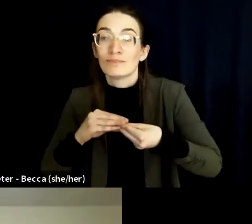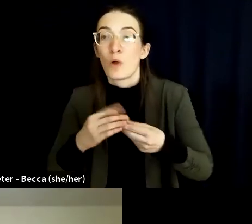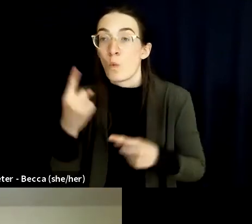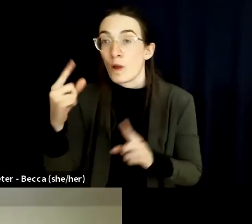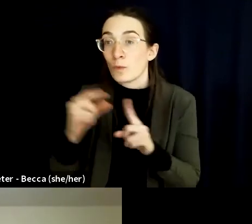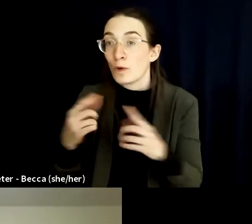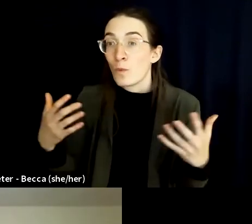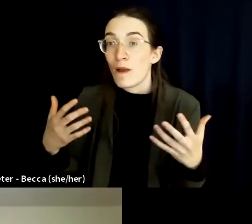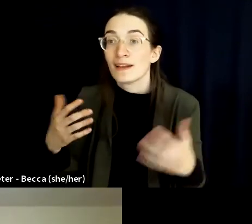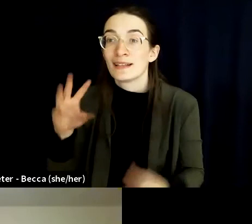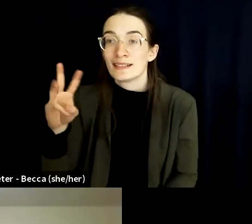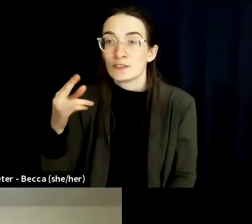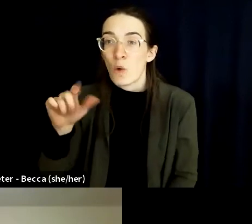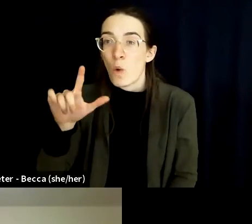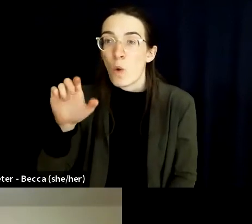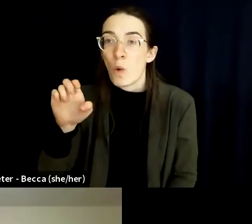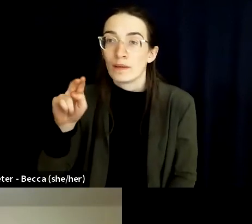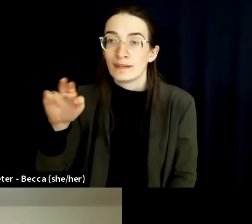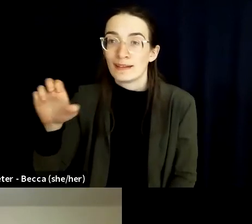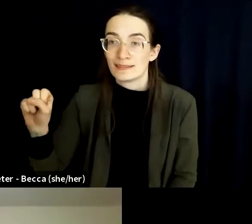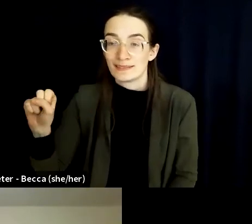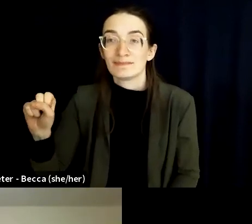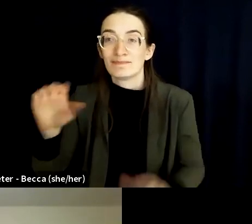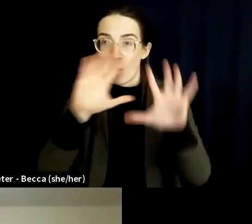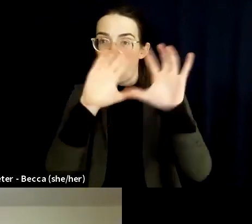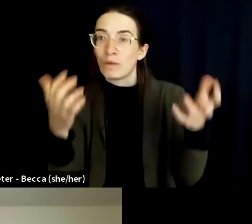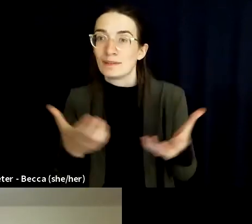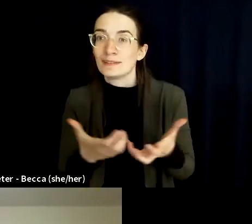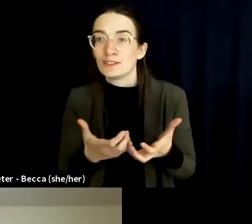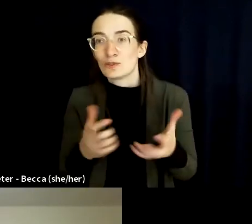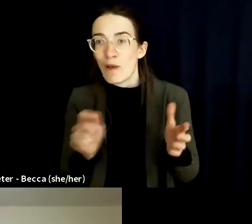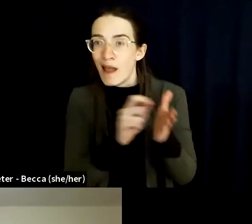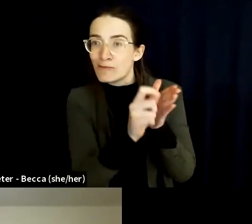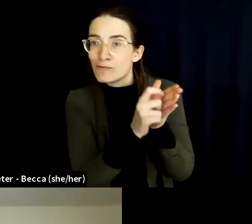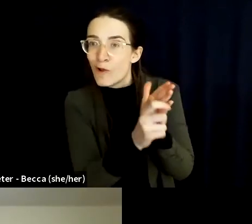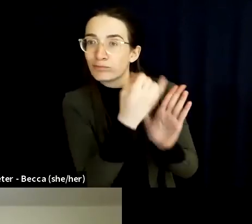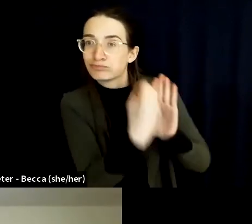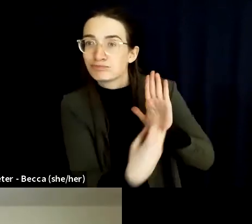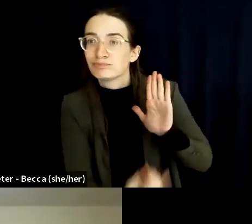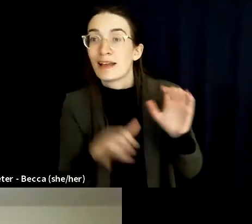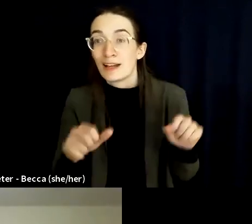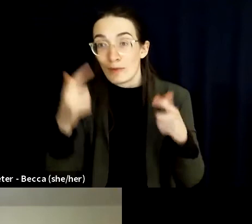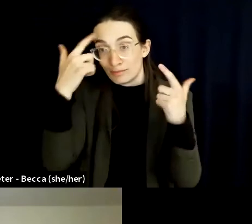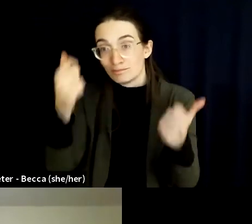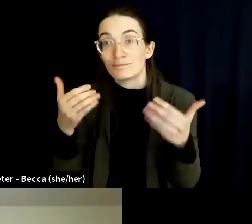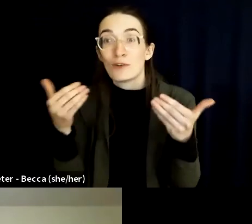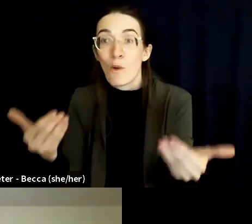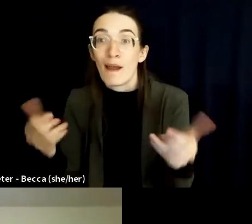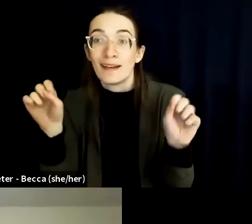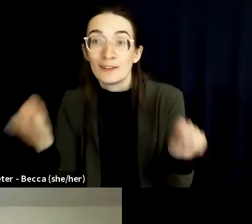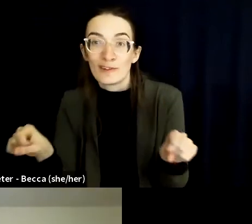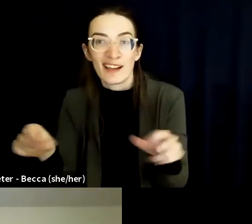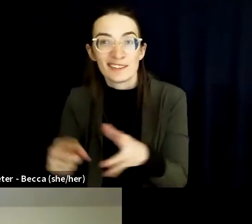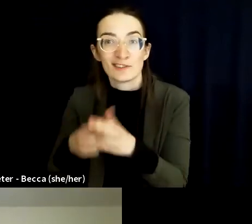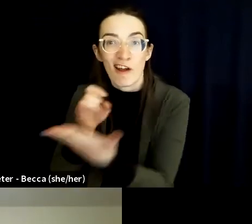wholeness. So that's just something I wrote out. And you can feel free to start doing that now as well. Um,